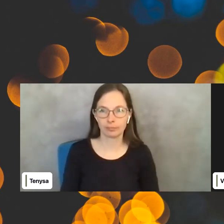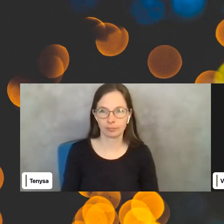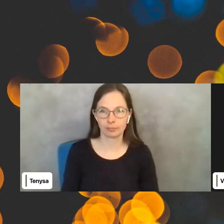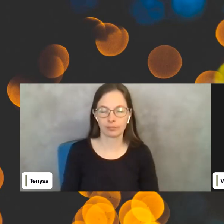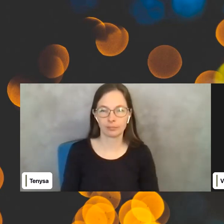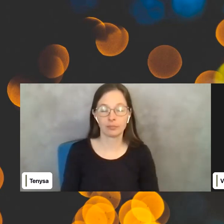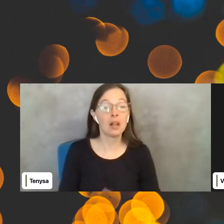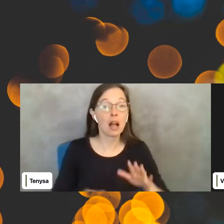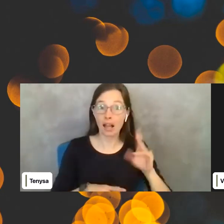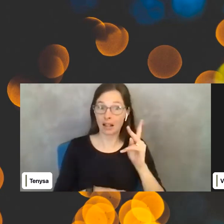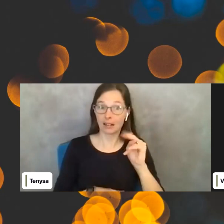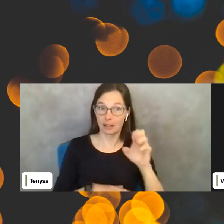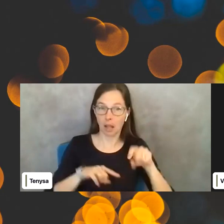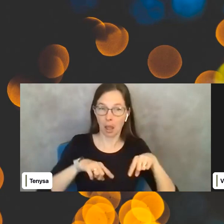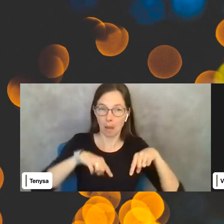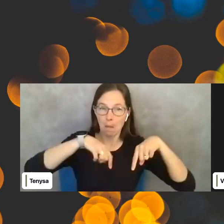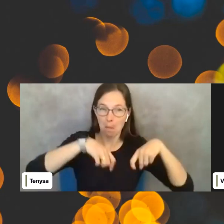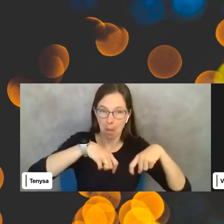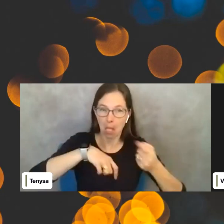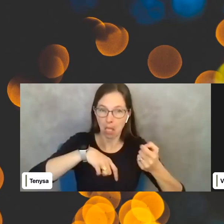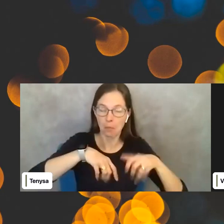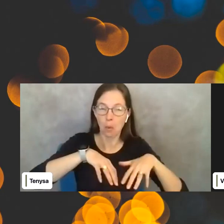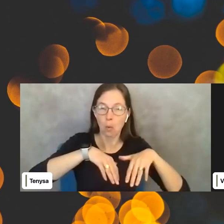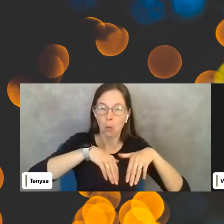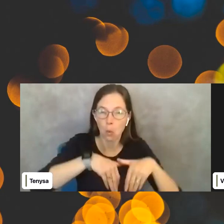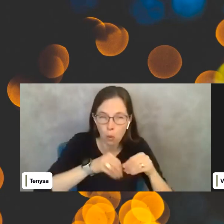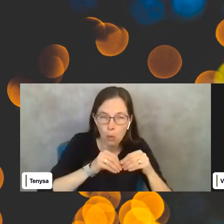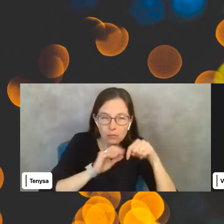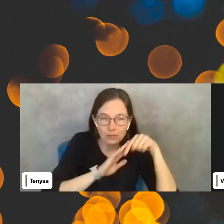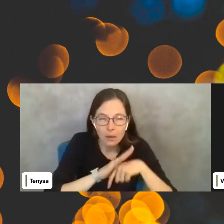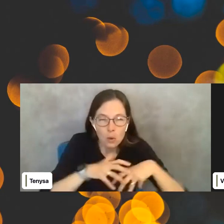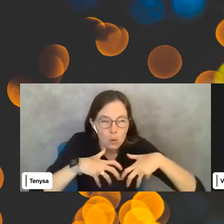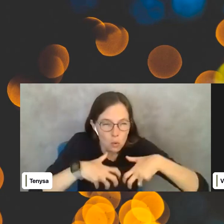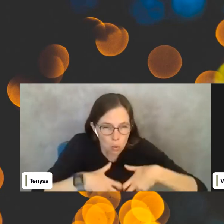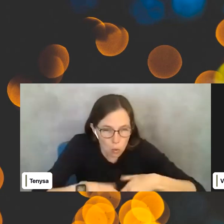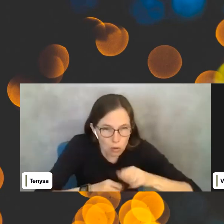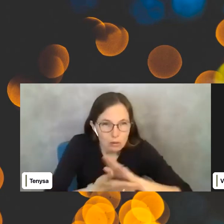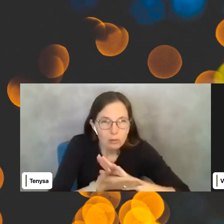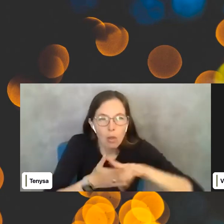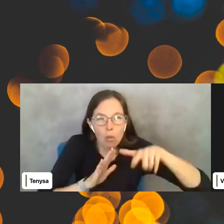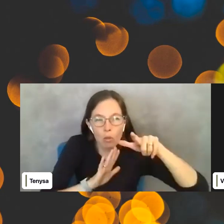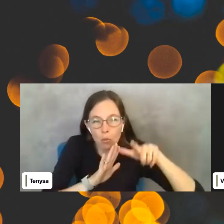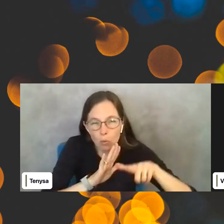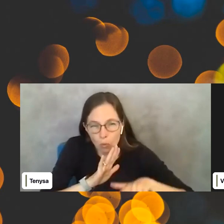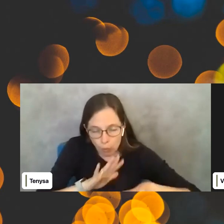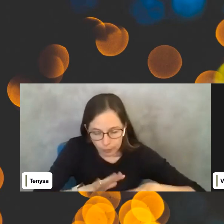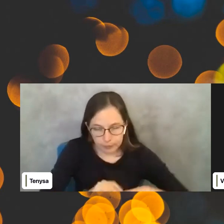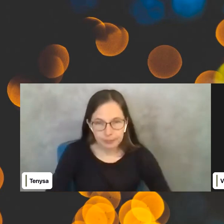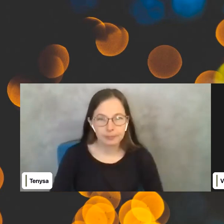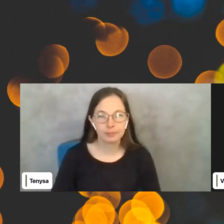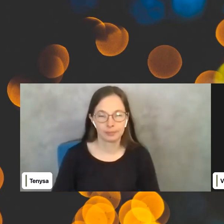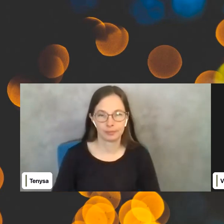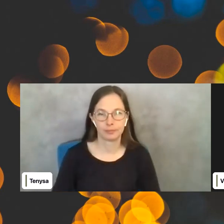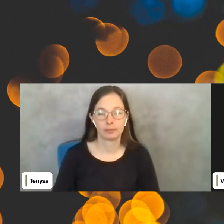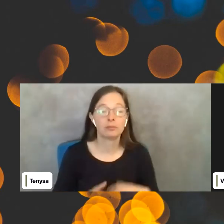a little bit and get a little deeper in there. Nice and low. Just sway